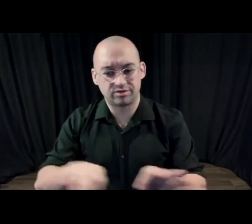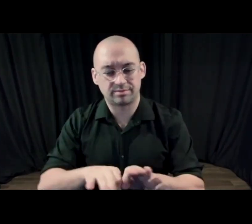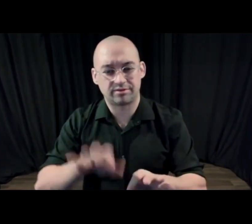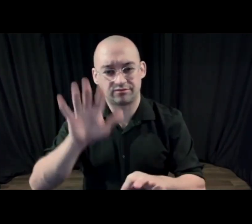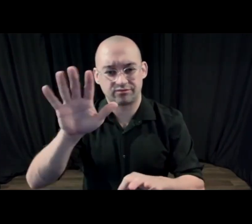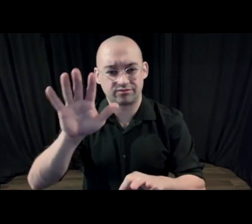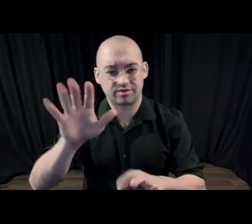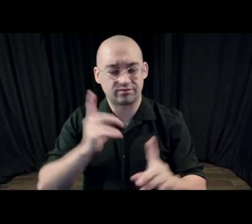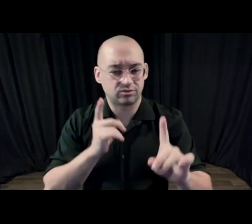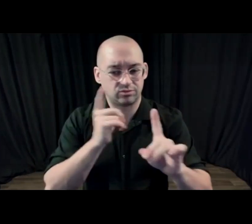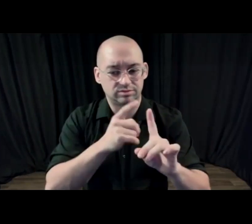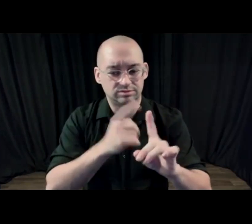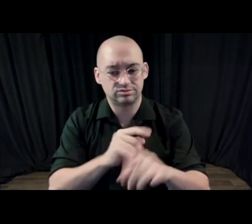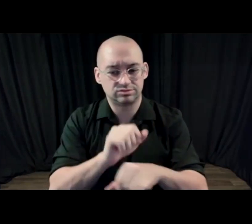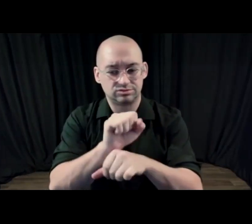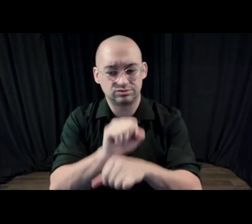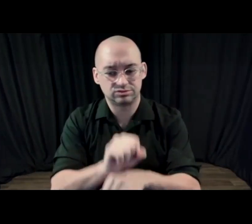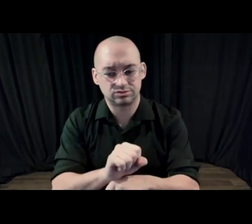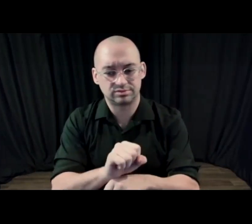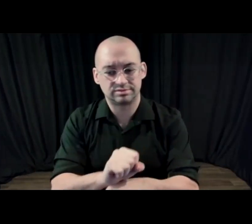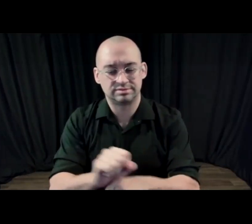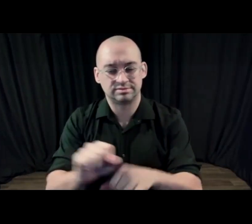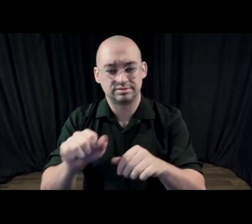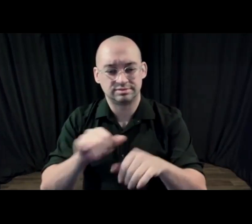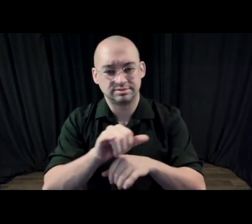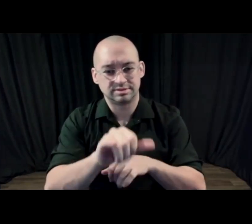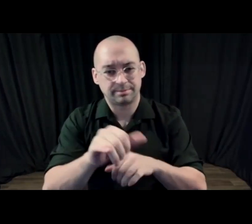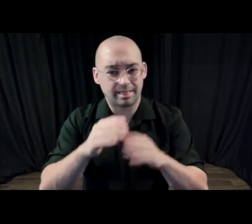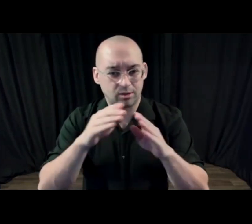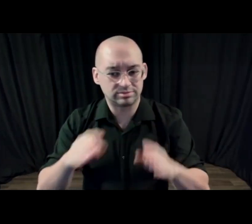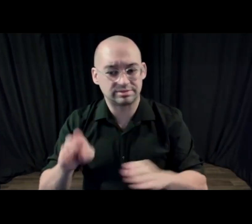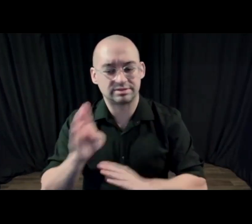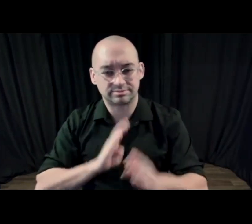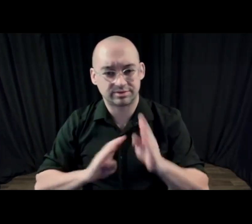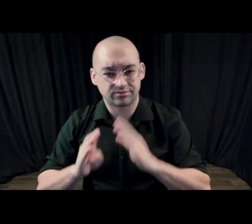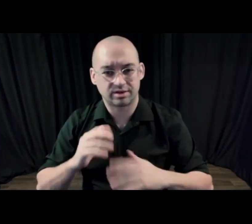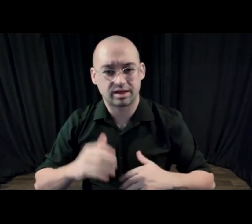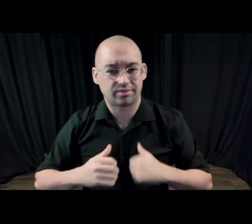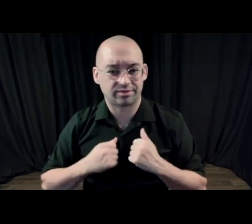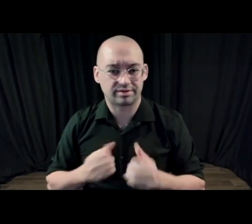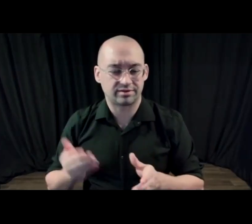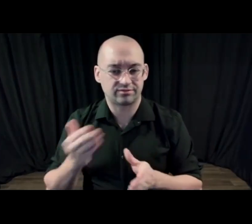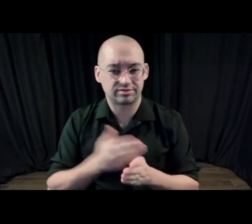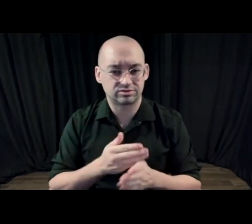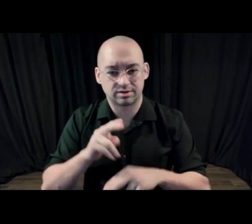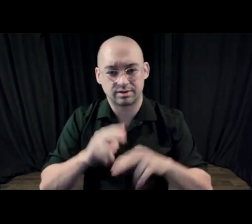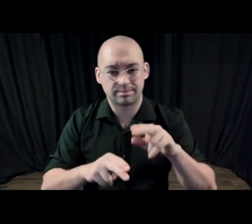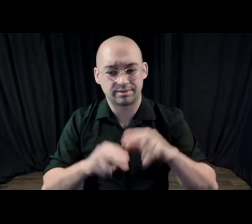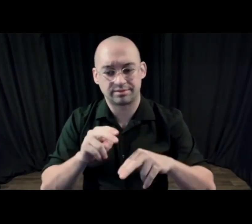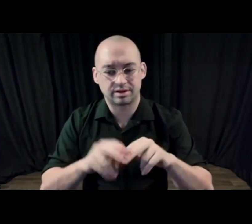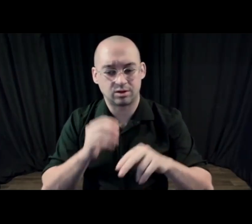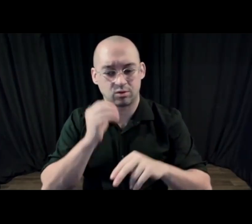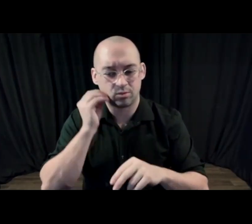goals, securing stable housing is a behavioral health intervention. Building out home and